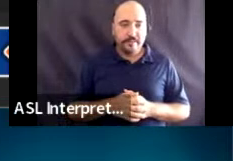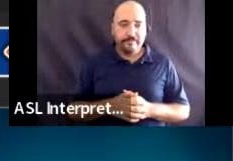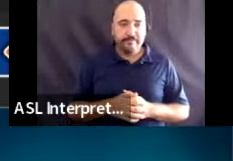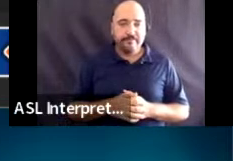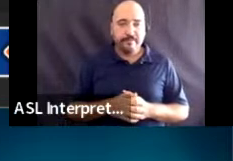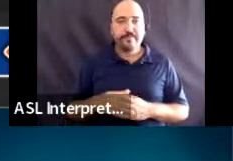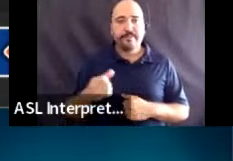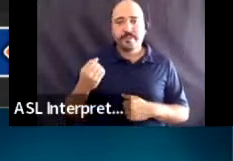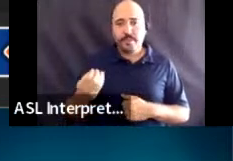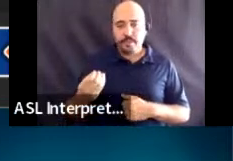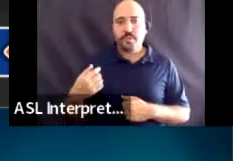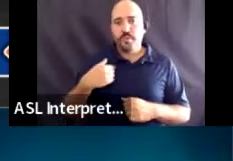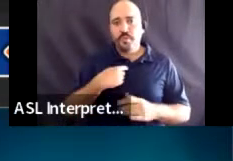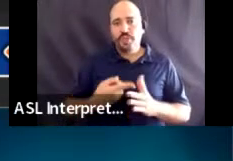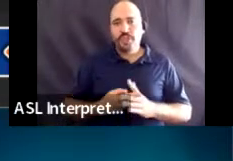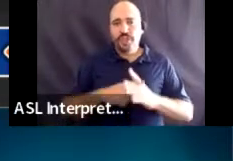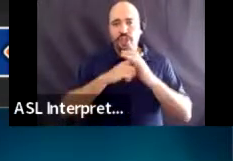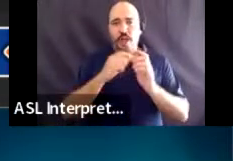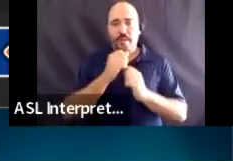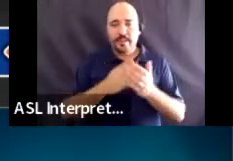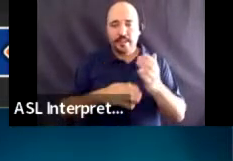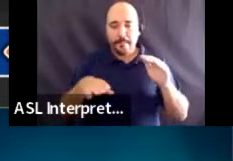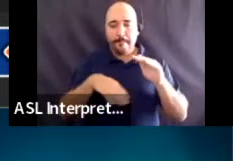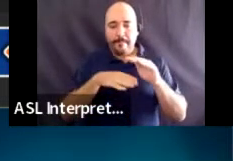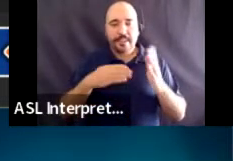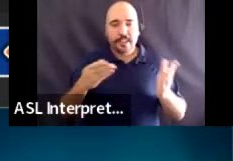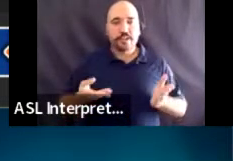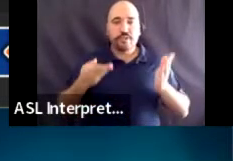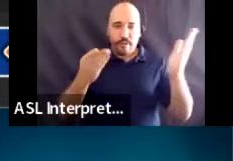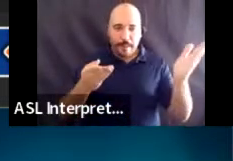right, so we're going to start with some basic recommendations first.